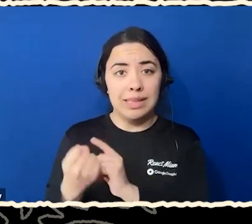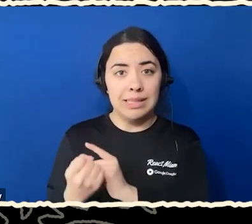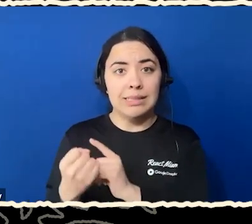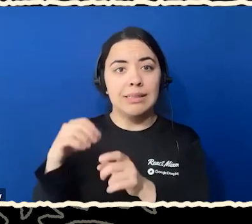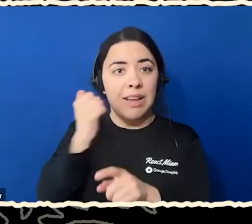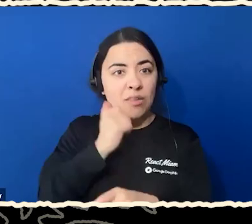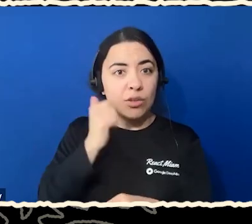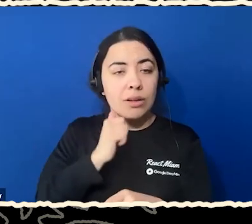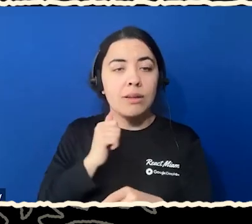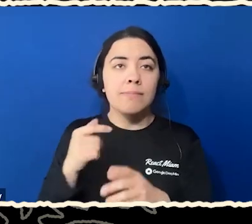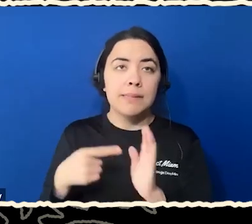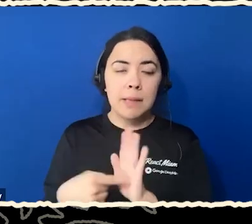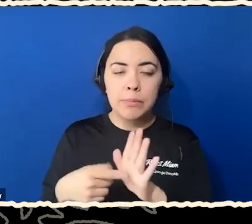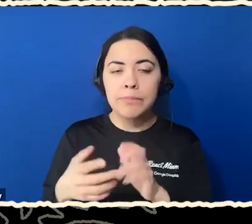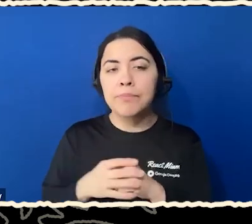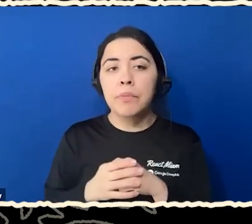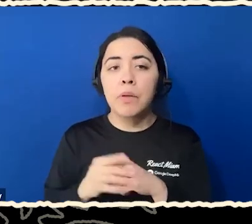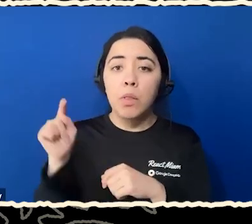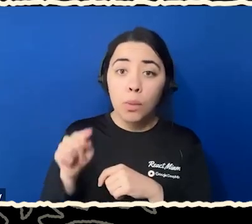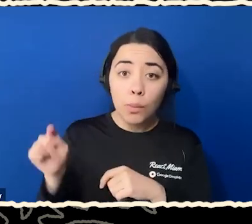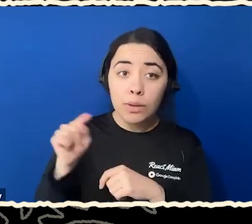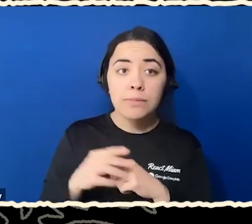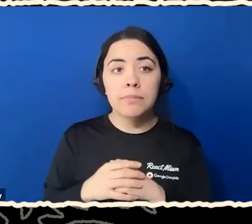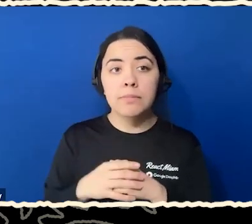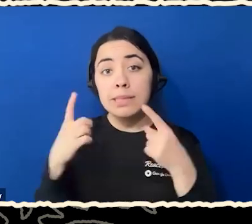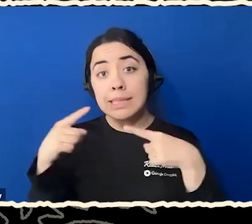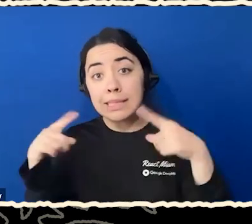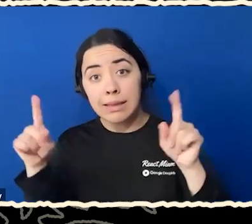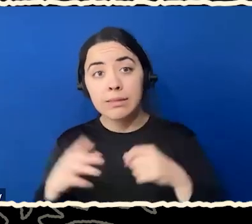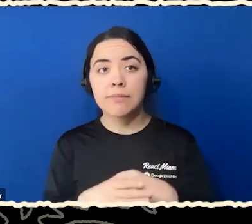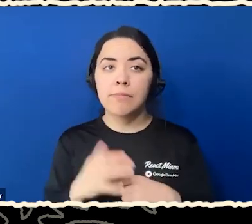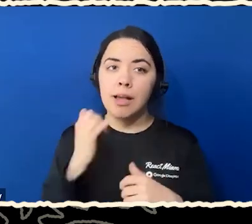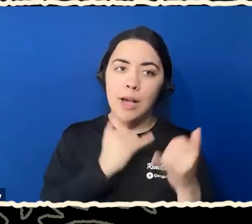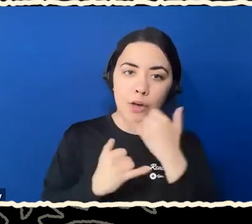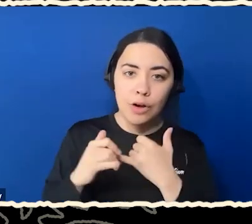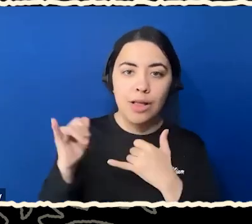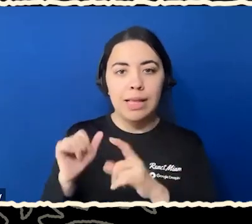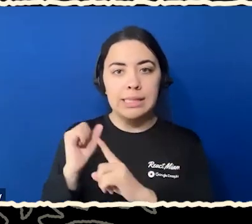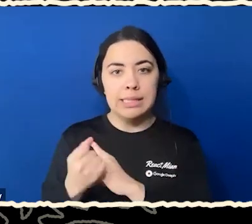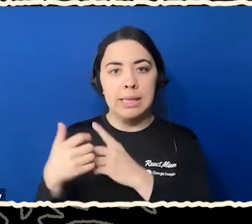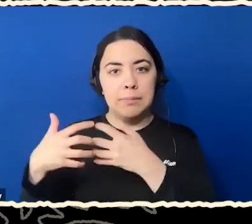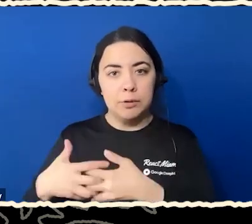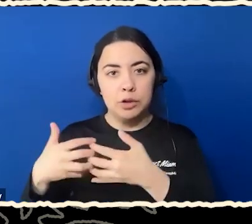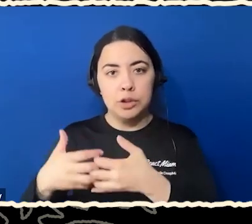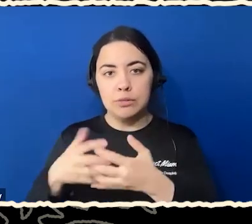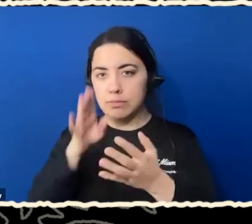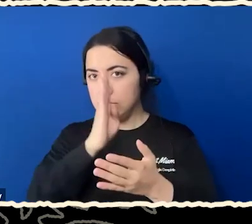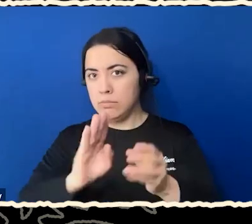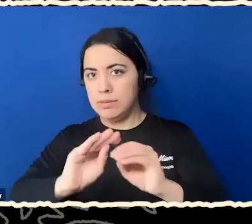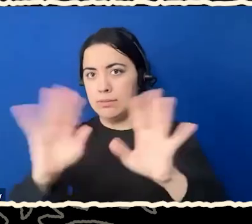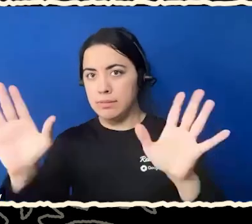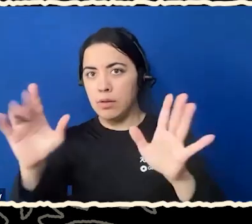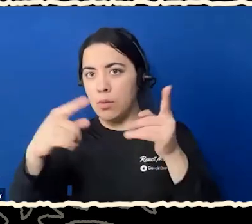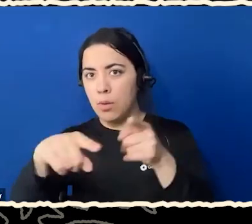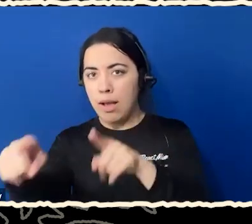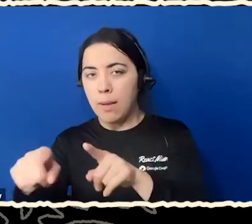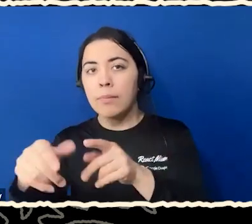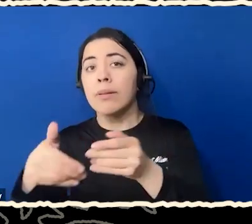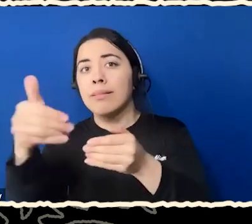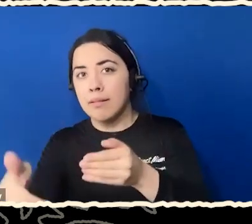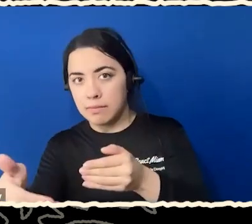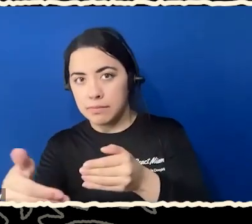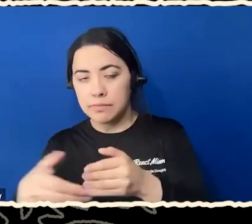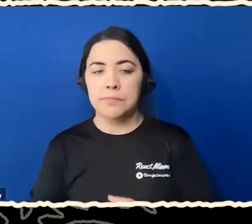day, such as loading, success, error. A state machine just makes those states explicit and defines what can happen next.